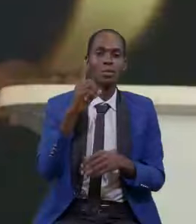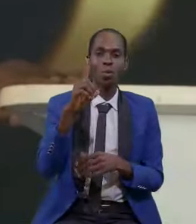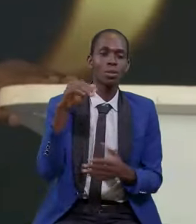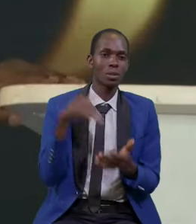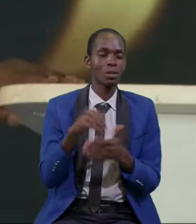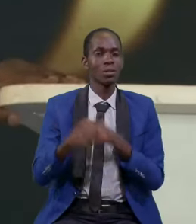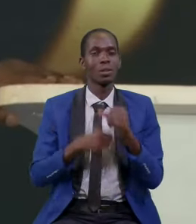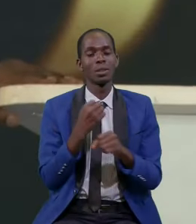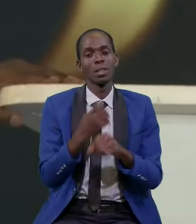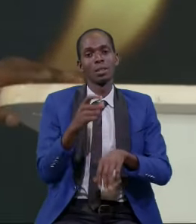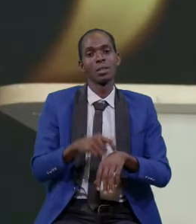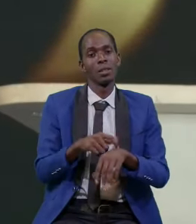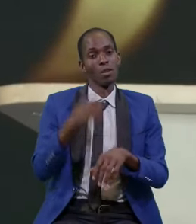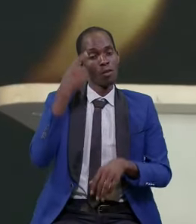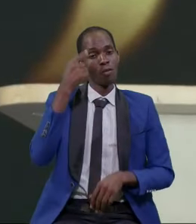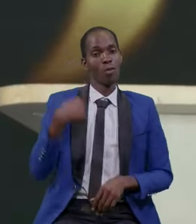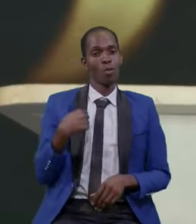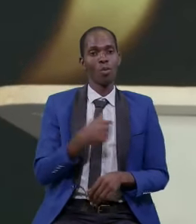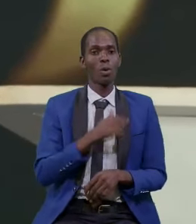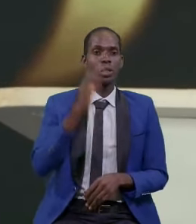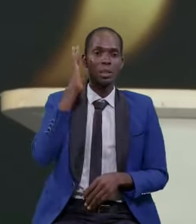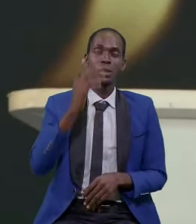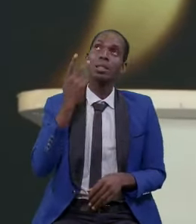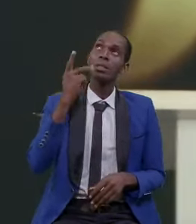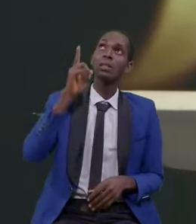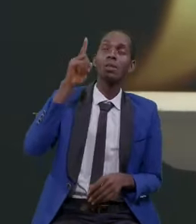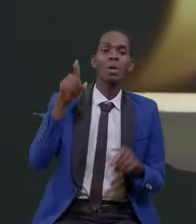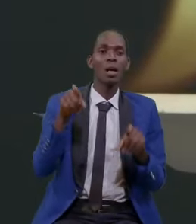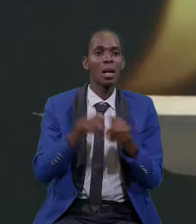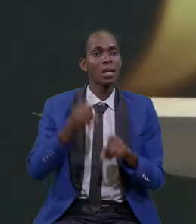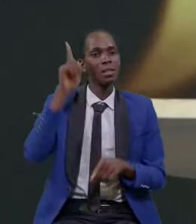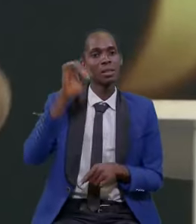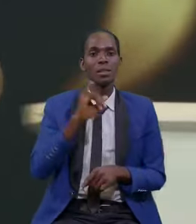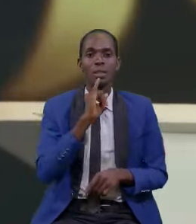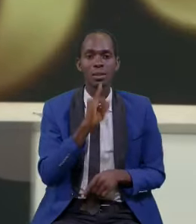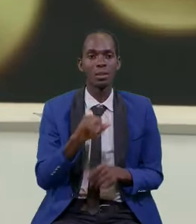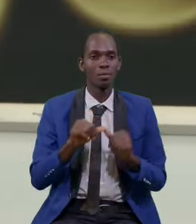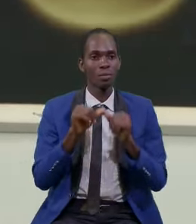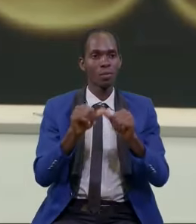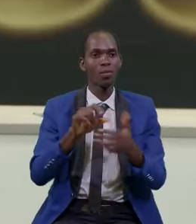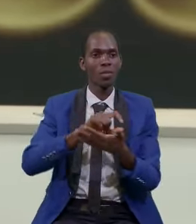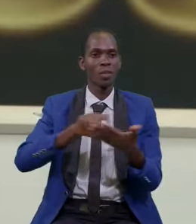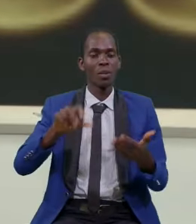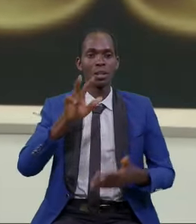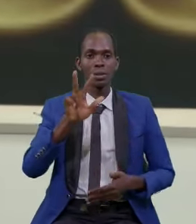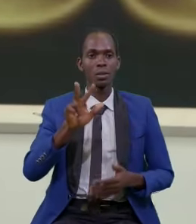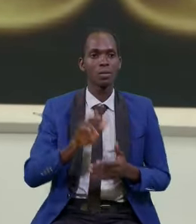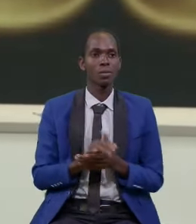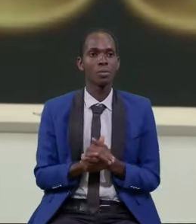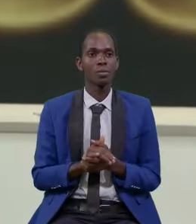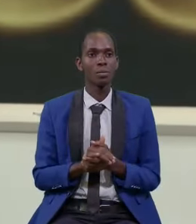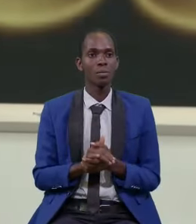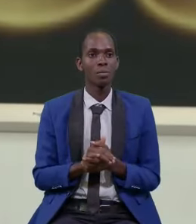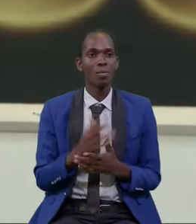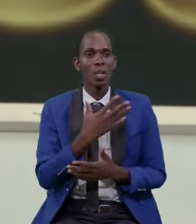shall see him as he is. Look at verse 3. In verse 3 it says, and every